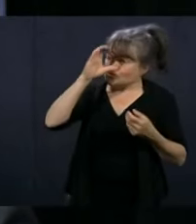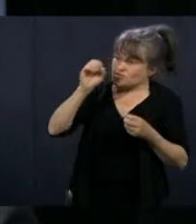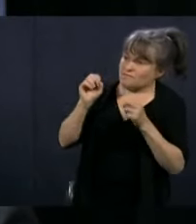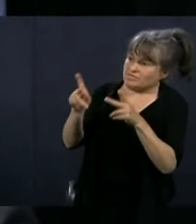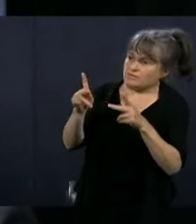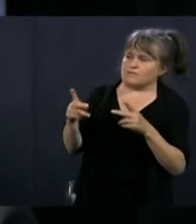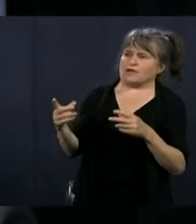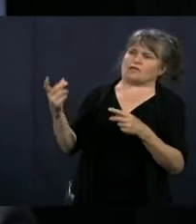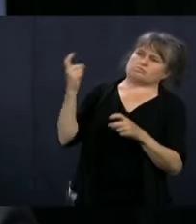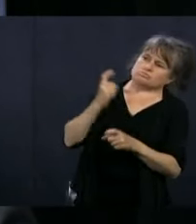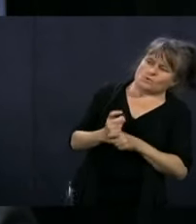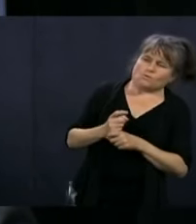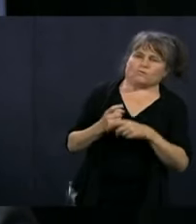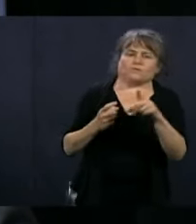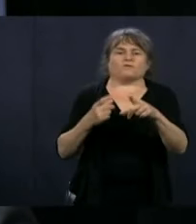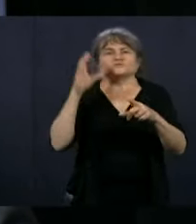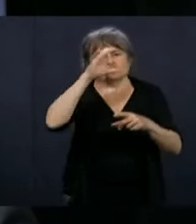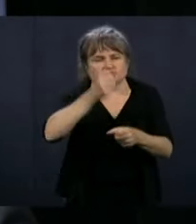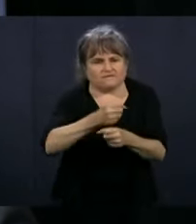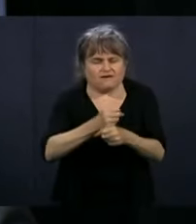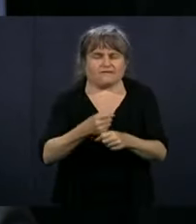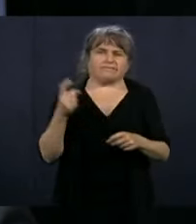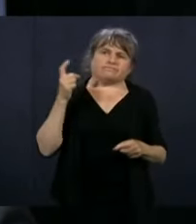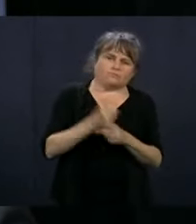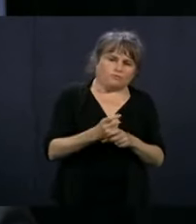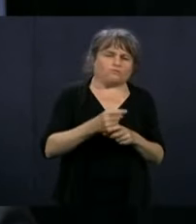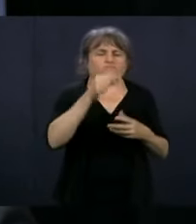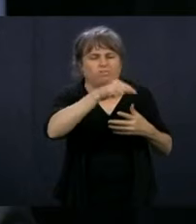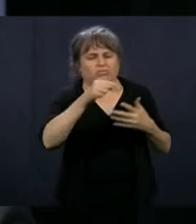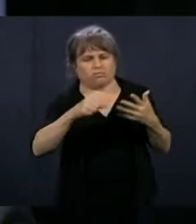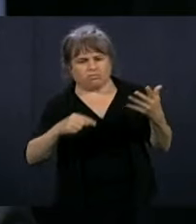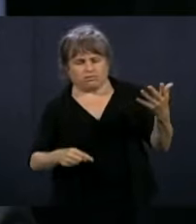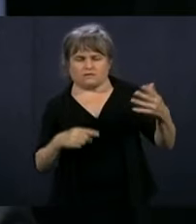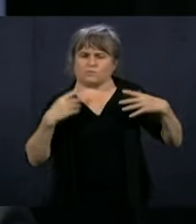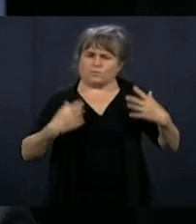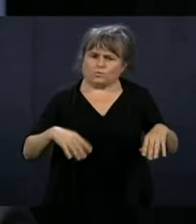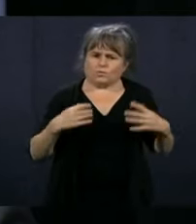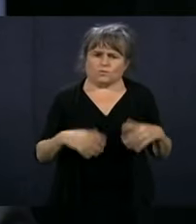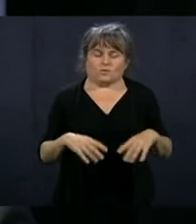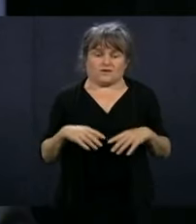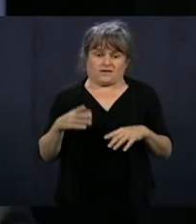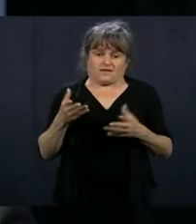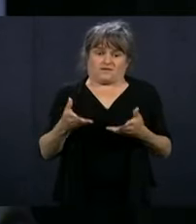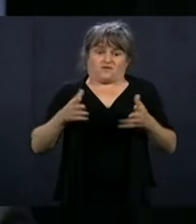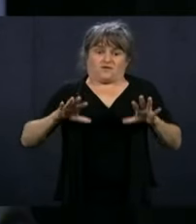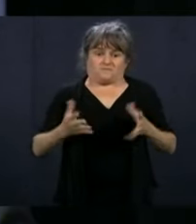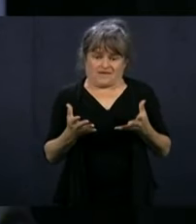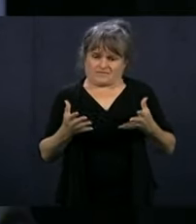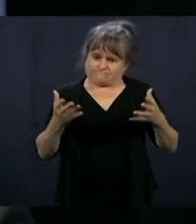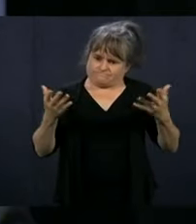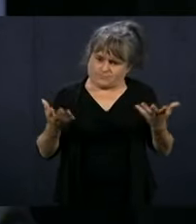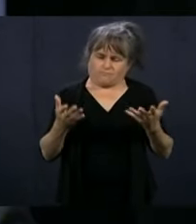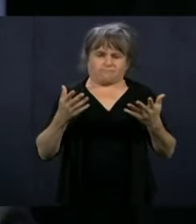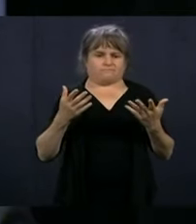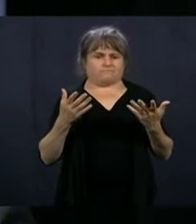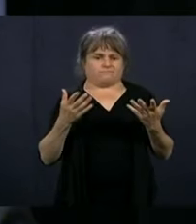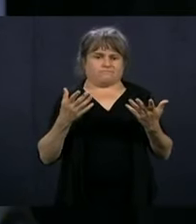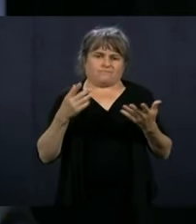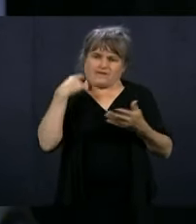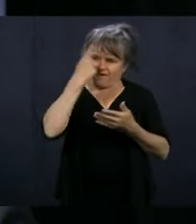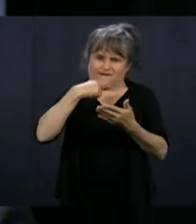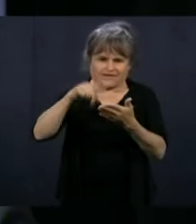and the public service, so the Treasury Board. How to make sure that there's a consultation in all the actions,